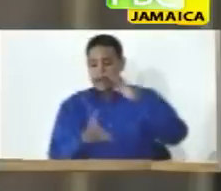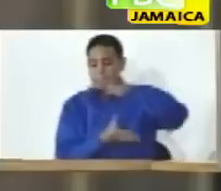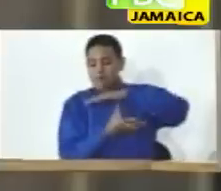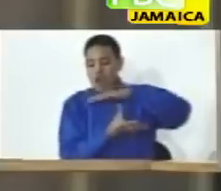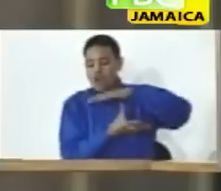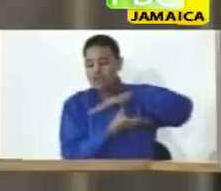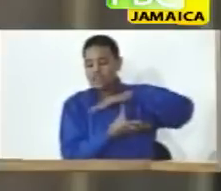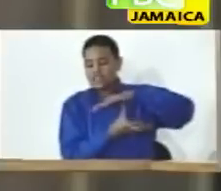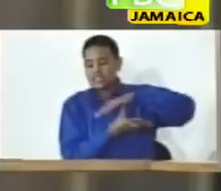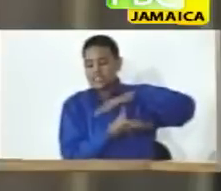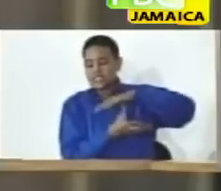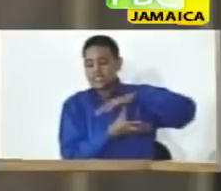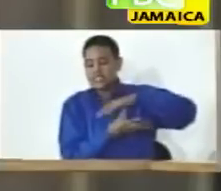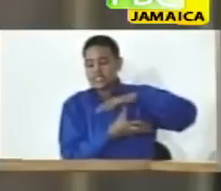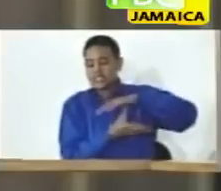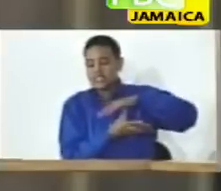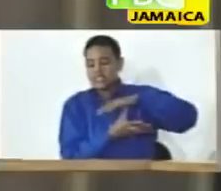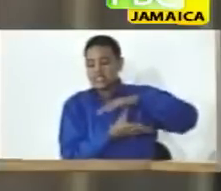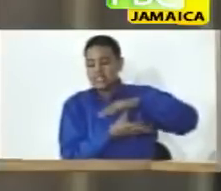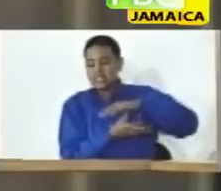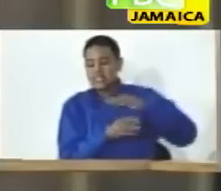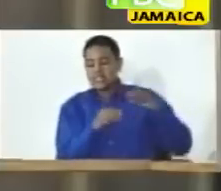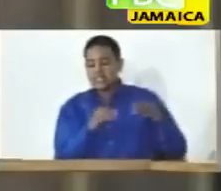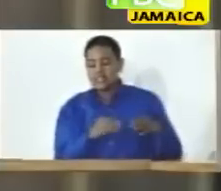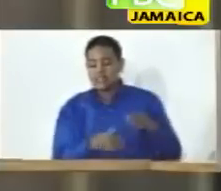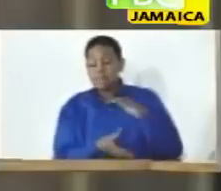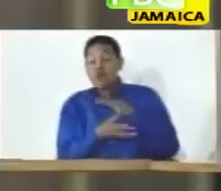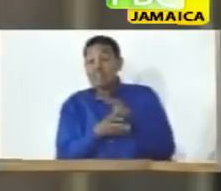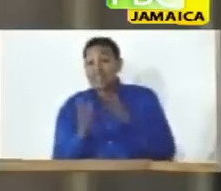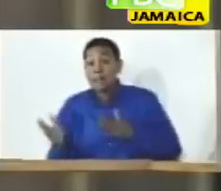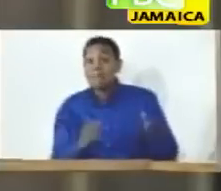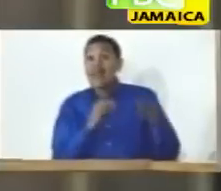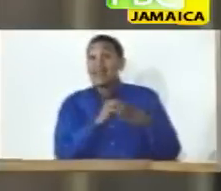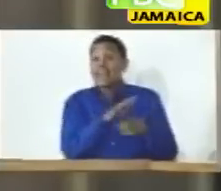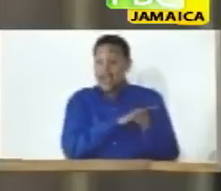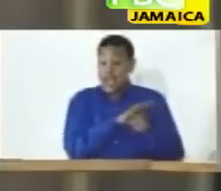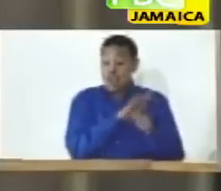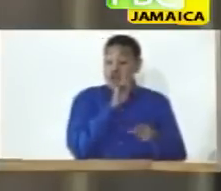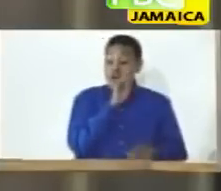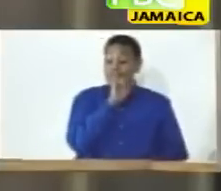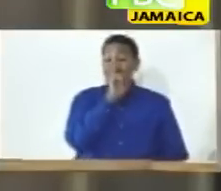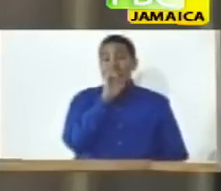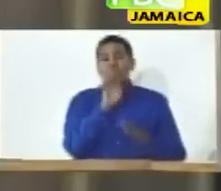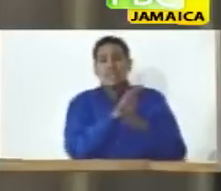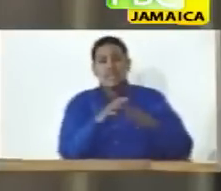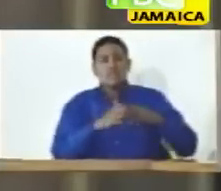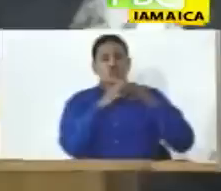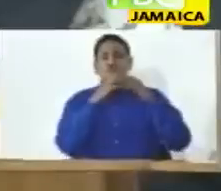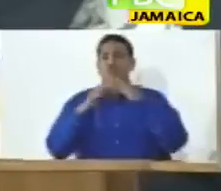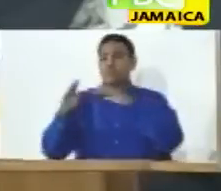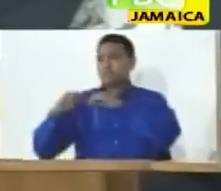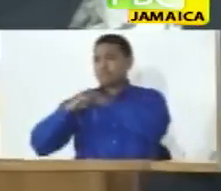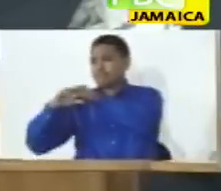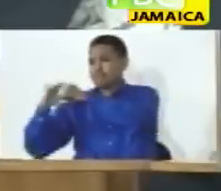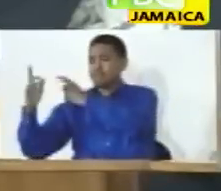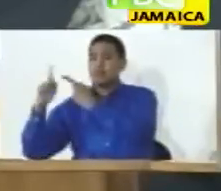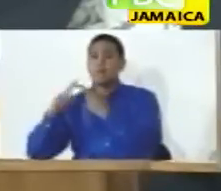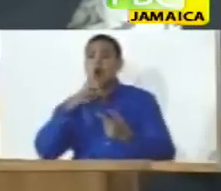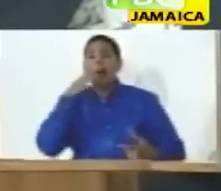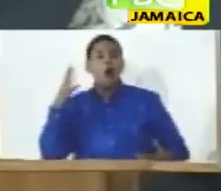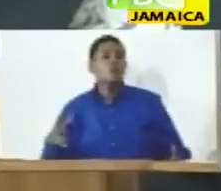priorities or priority initiatives in the areas of industry, commerce, and agriculture